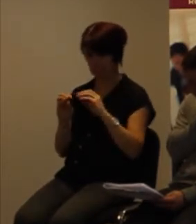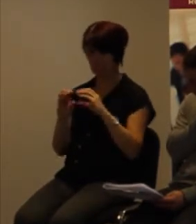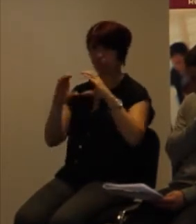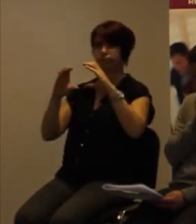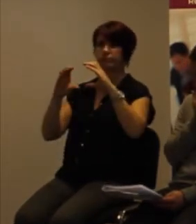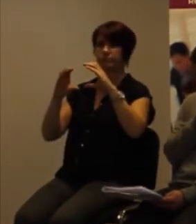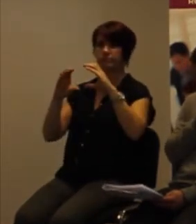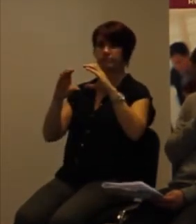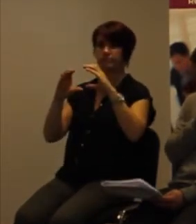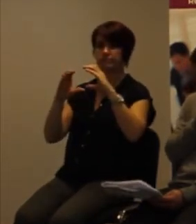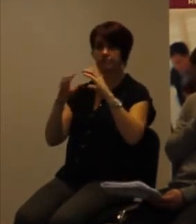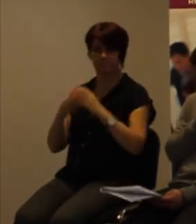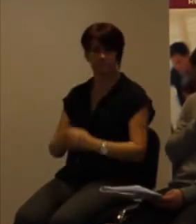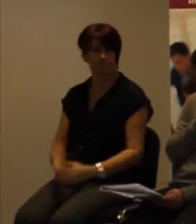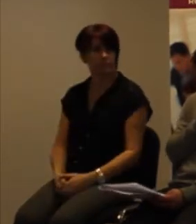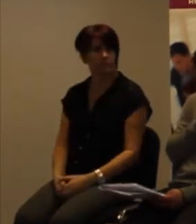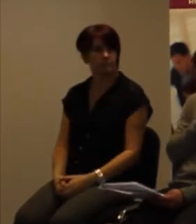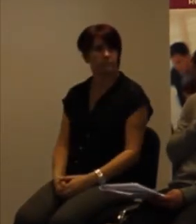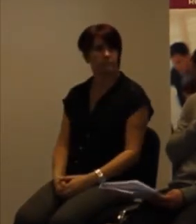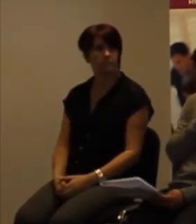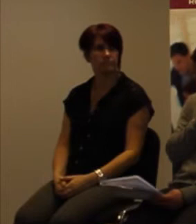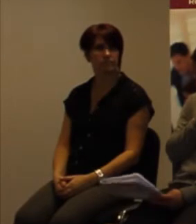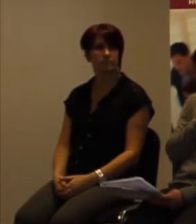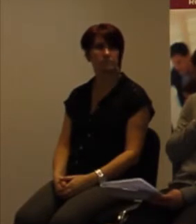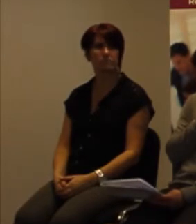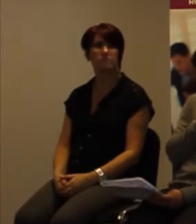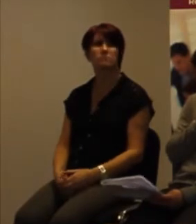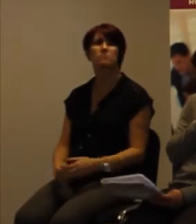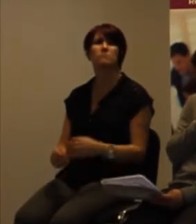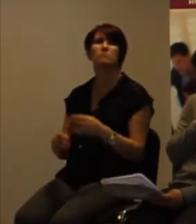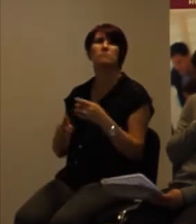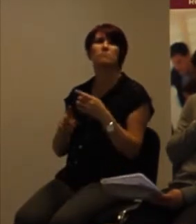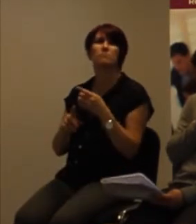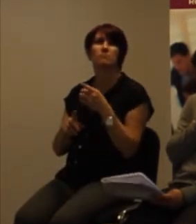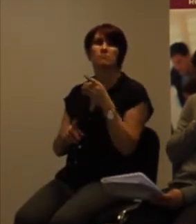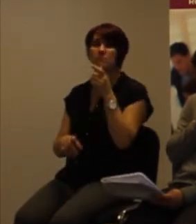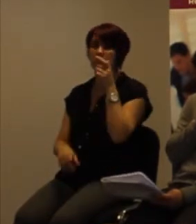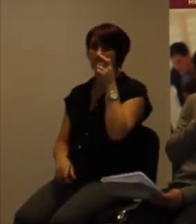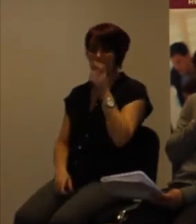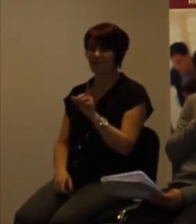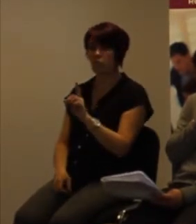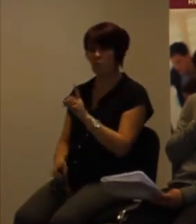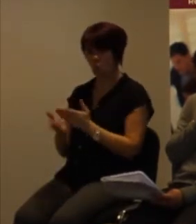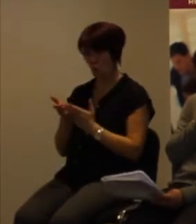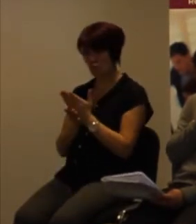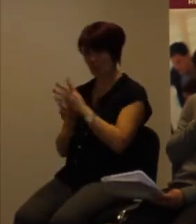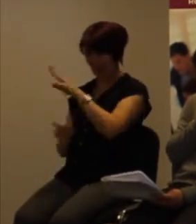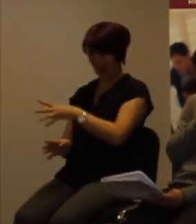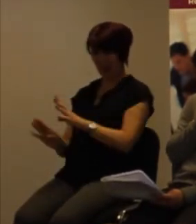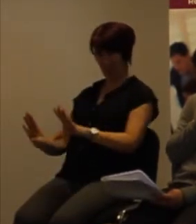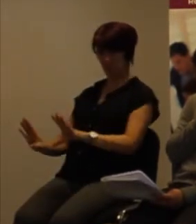of that to cater for them if that's suitable. We need to be careful to retain original layout and visual